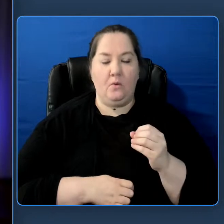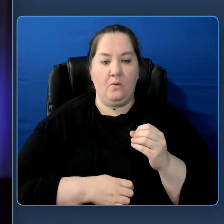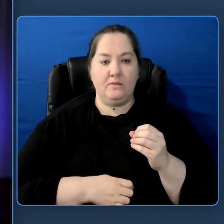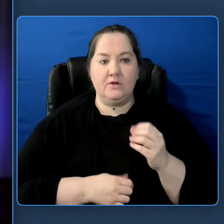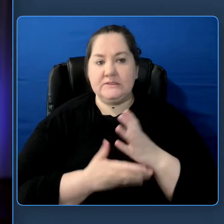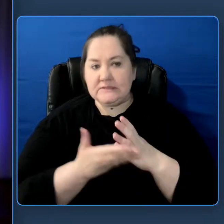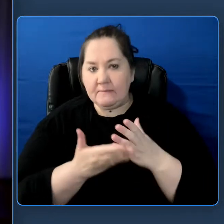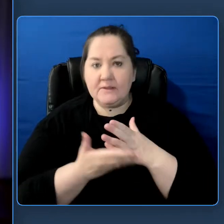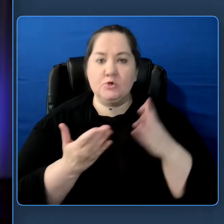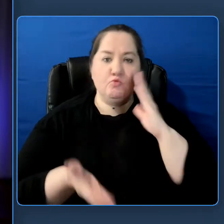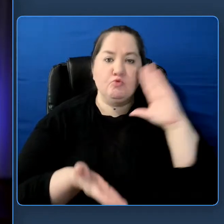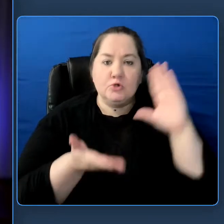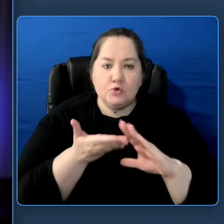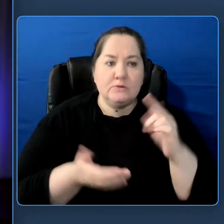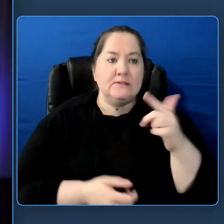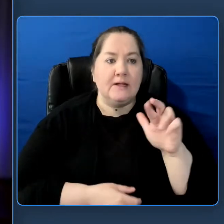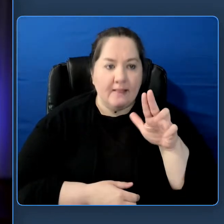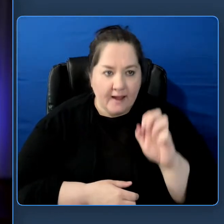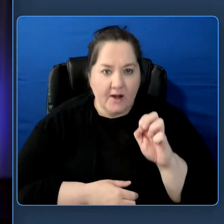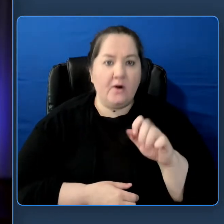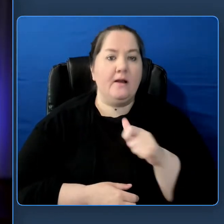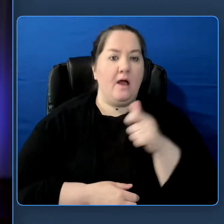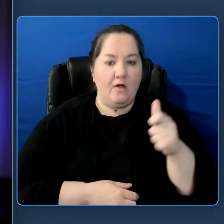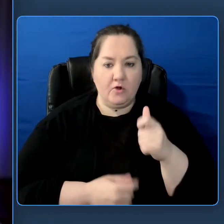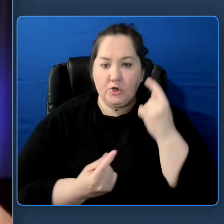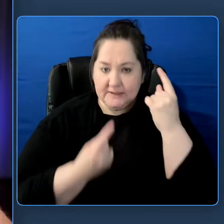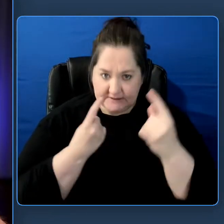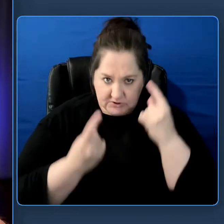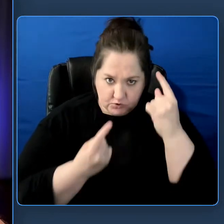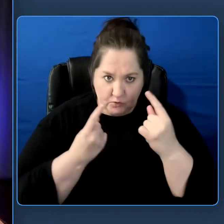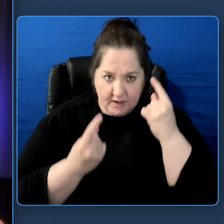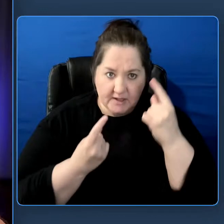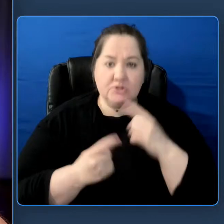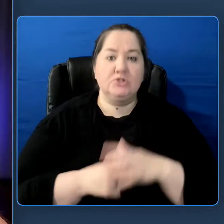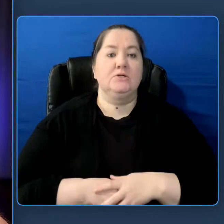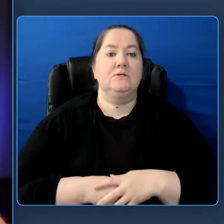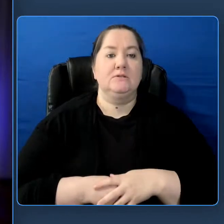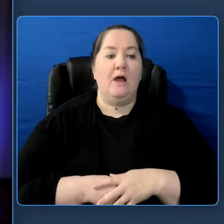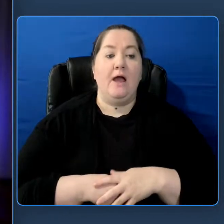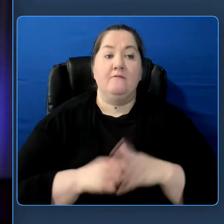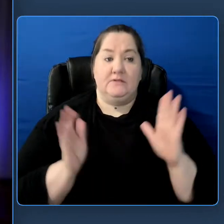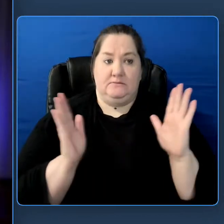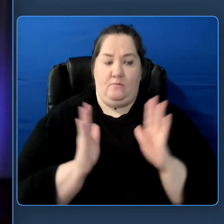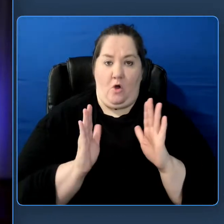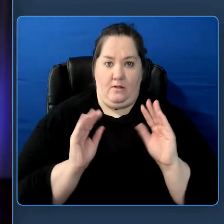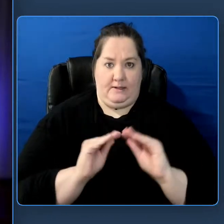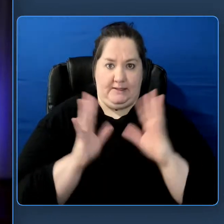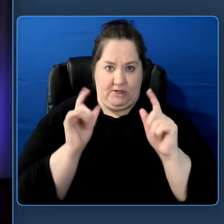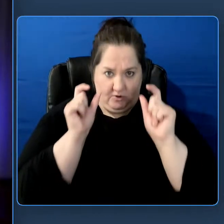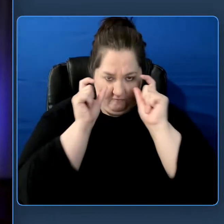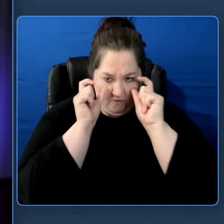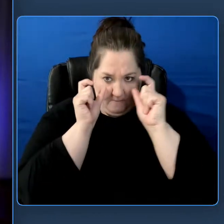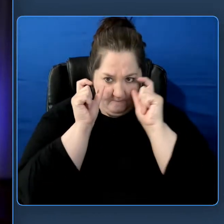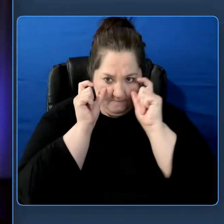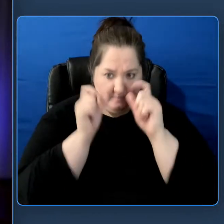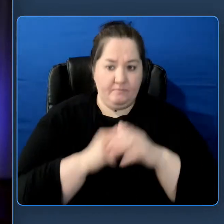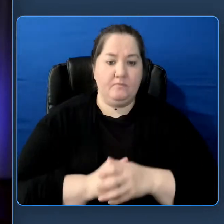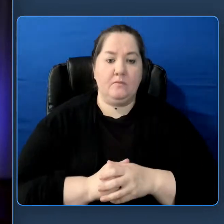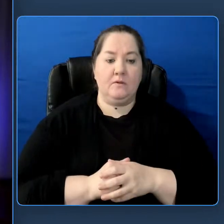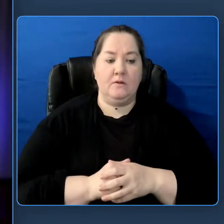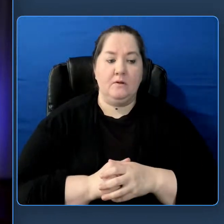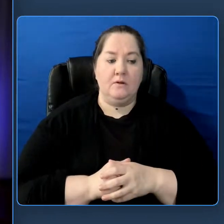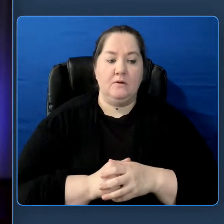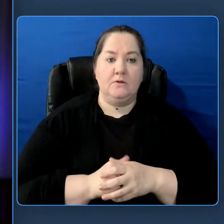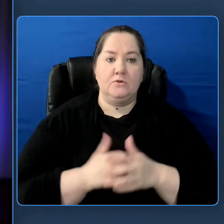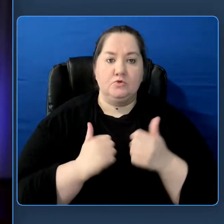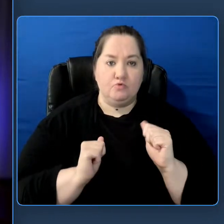to reduce glare and other considerations. I went with small and clear frames, so to try